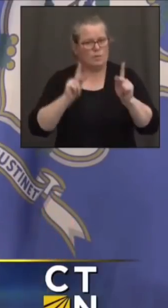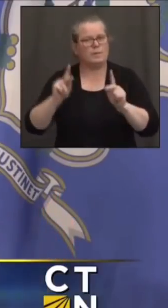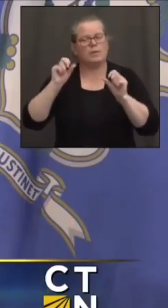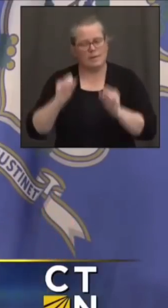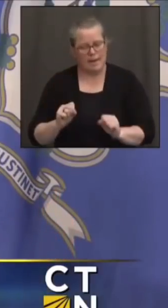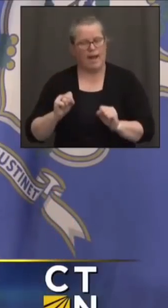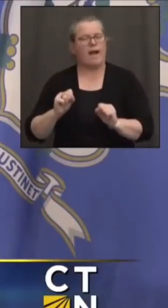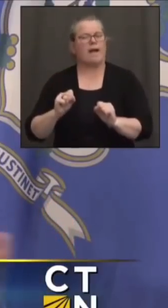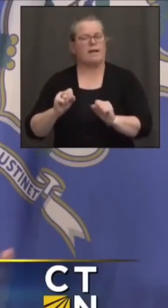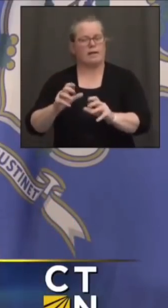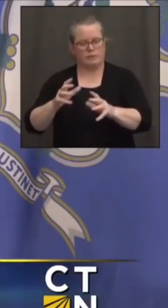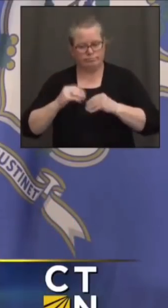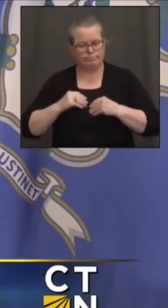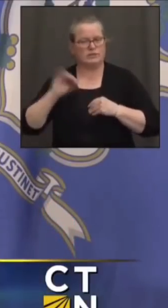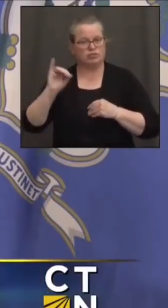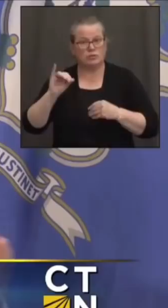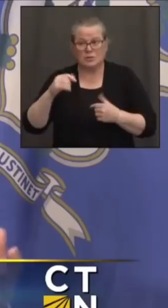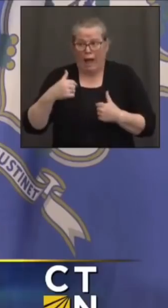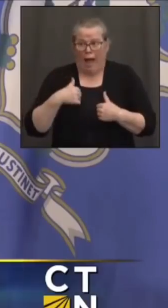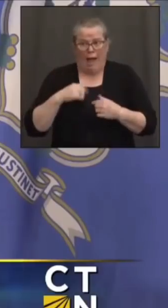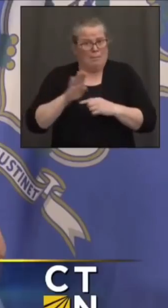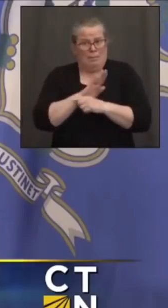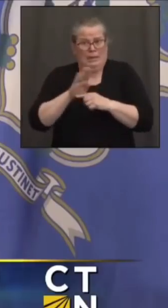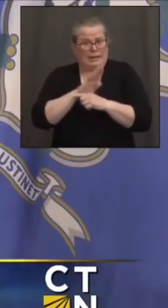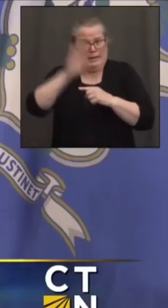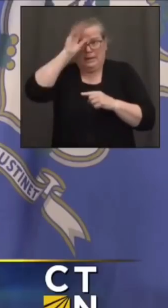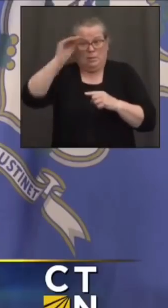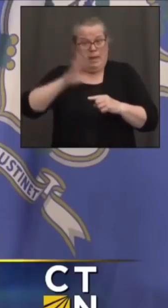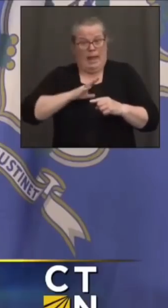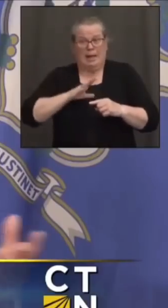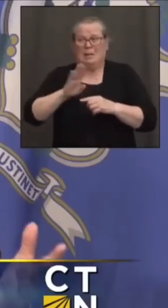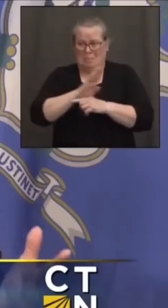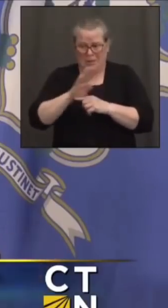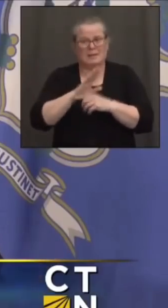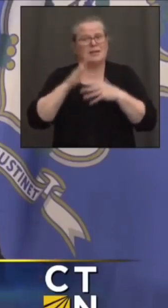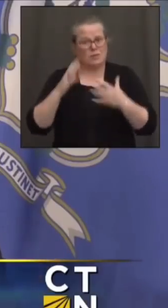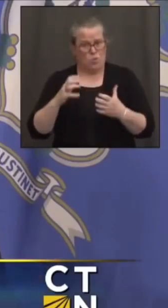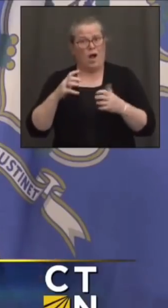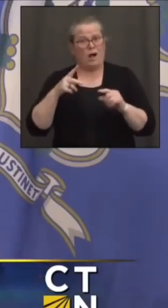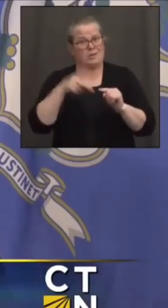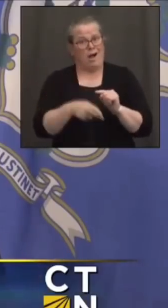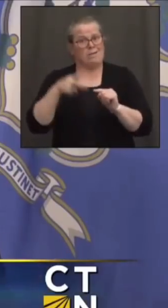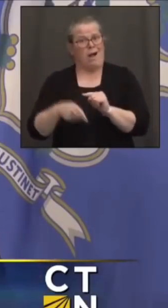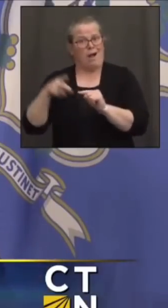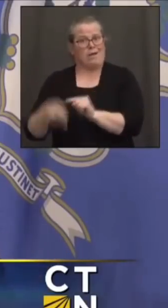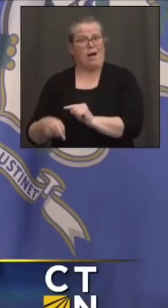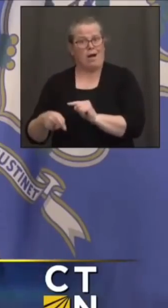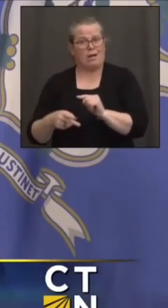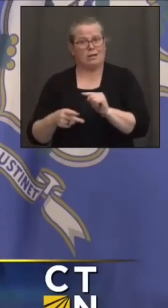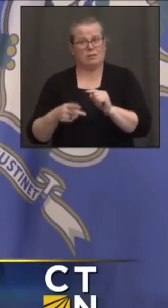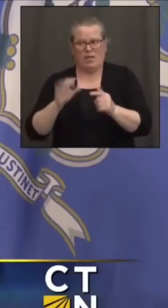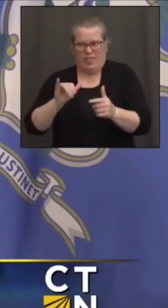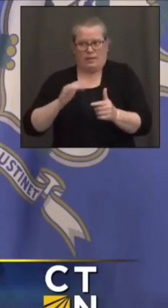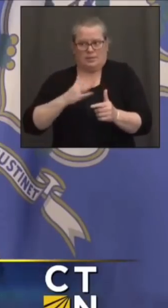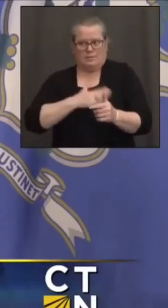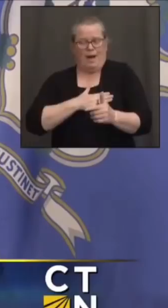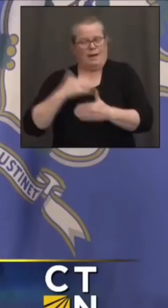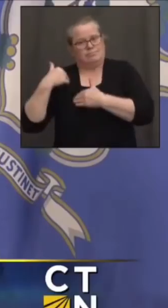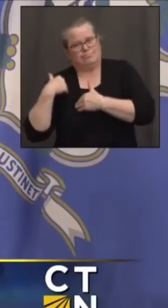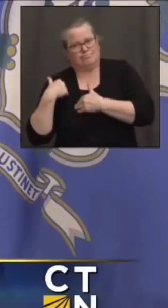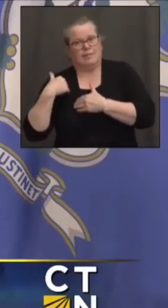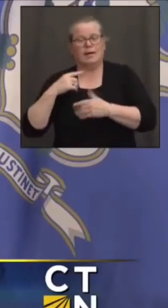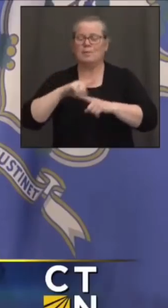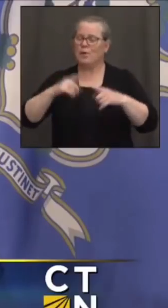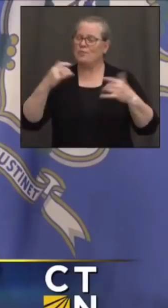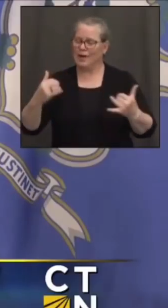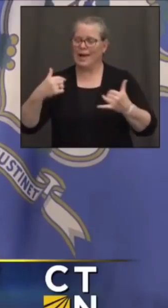Look, I come out of business. Business wants the biggest tax cut they can get. That's what our job is. But my job as your governor to make sure